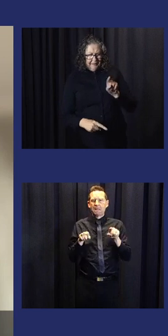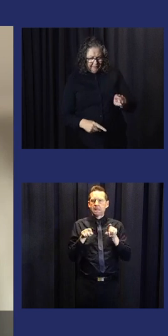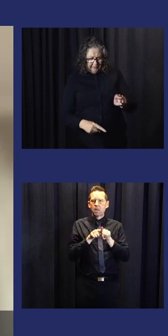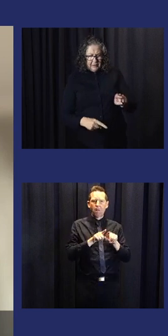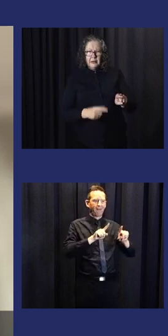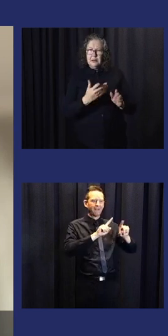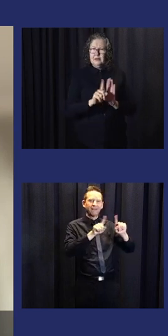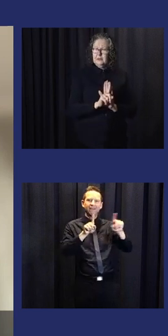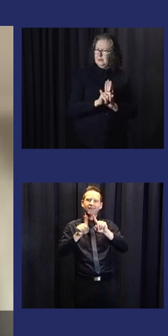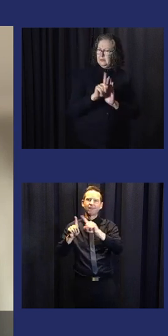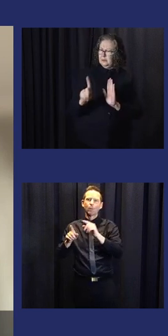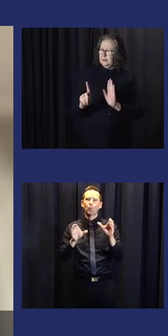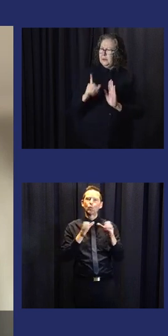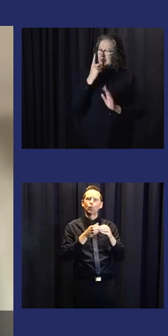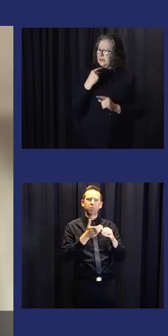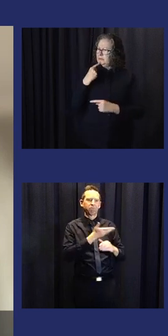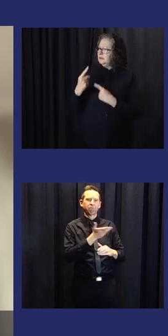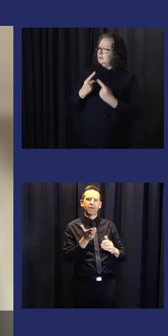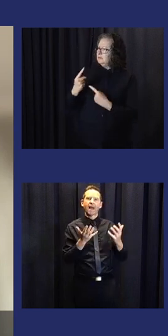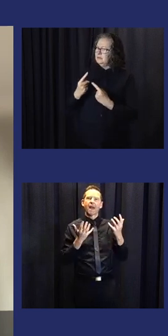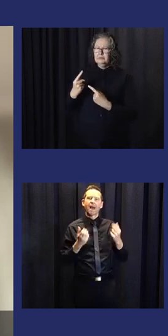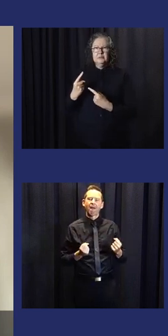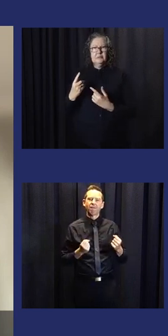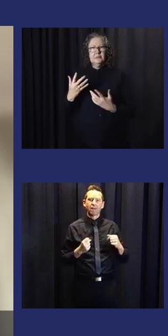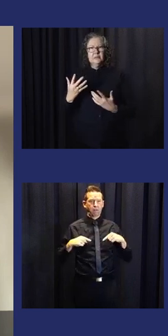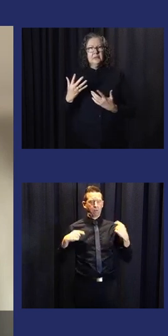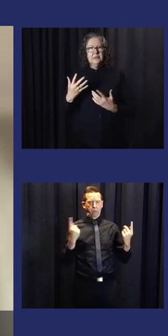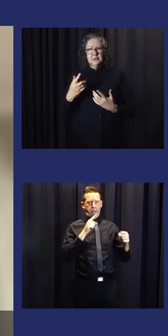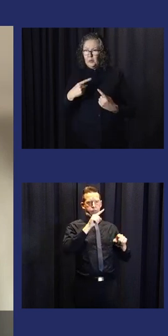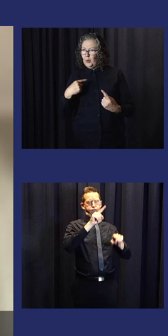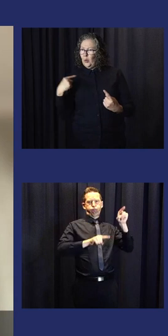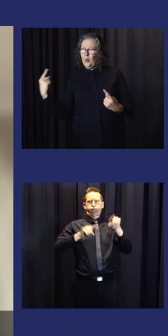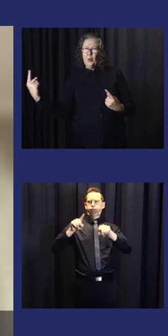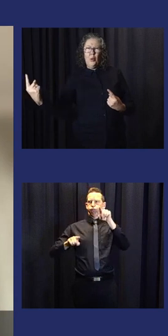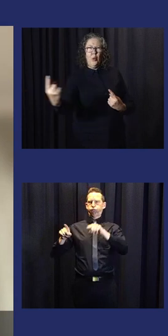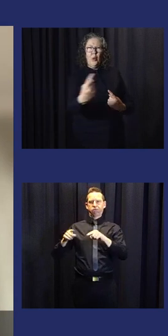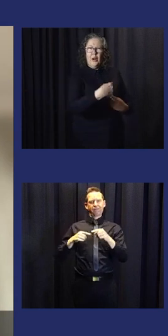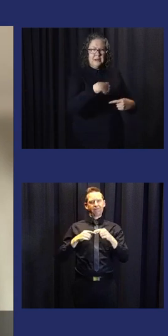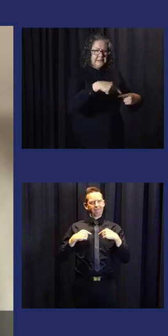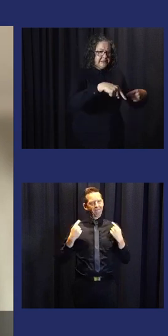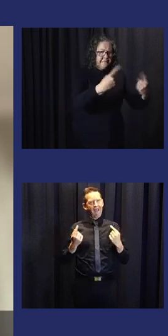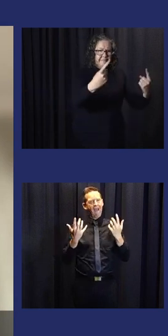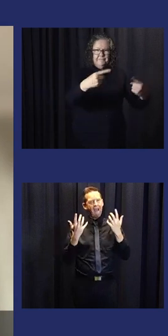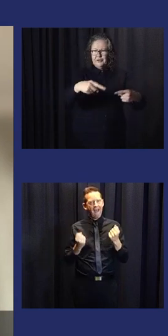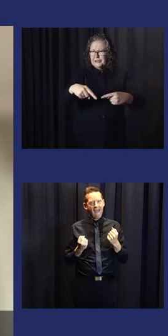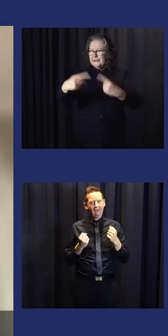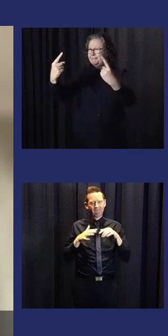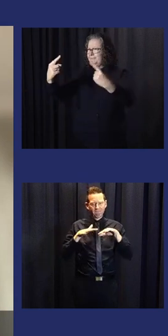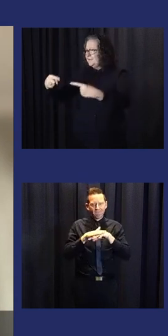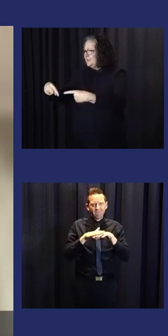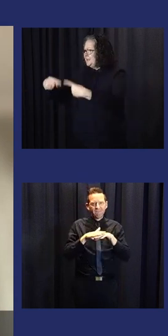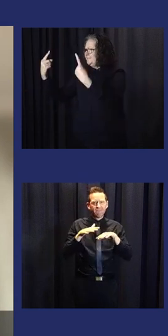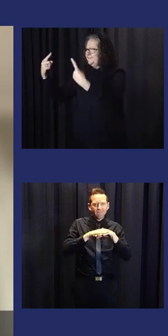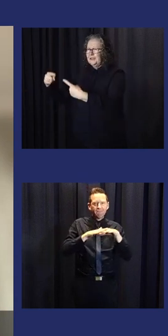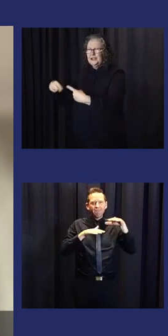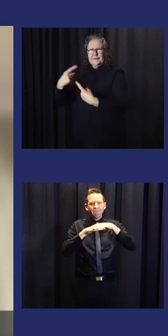As Nolene said, we all are a collection of complex, multiple layers of